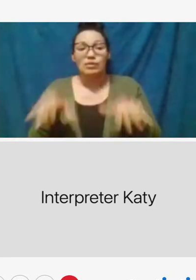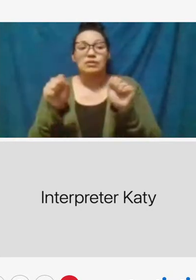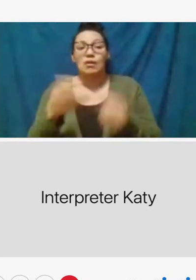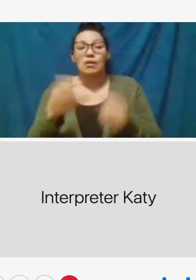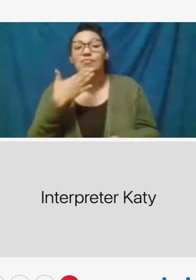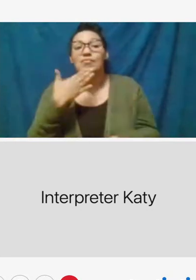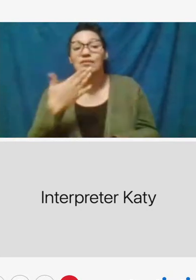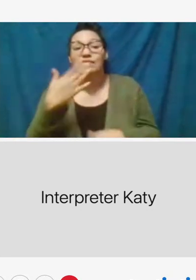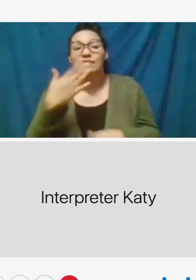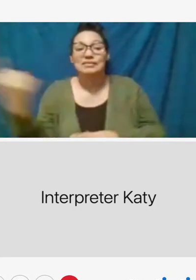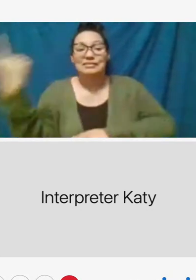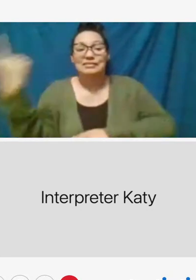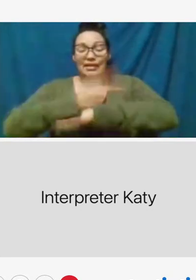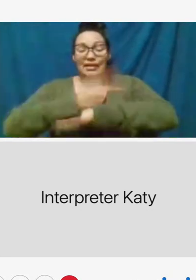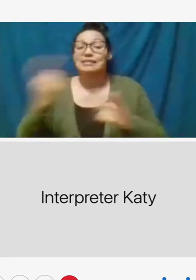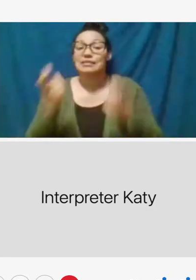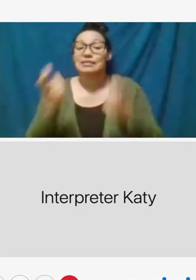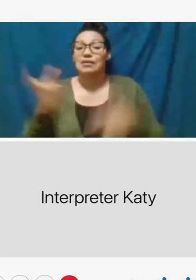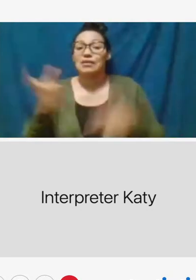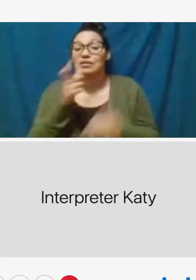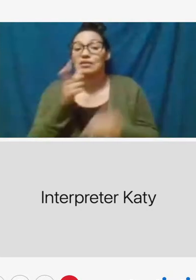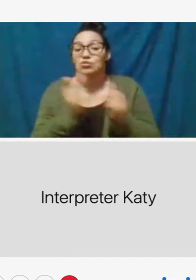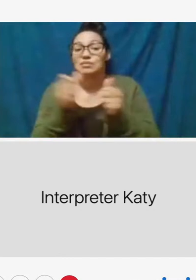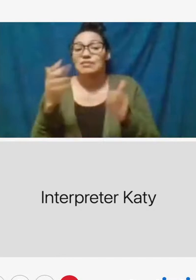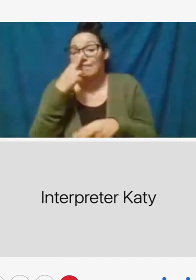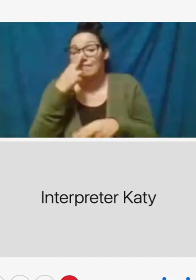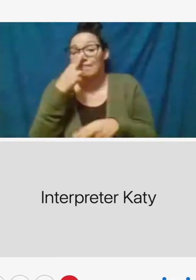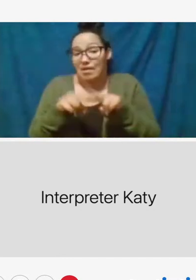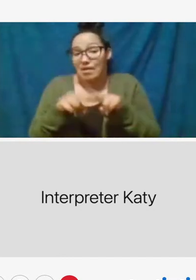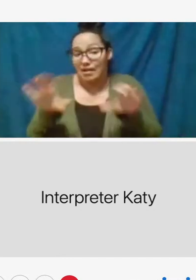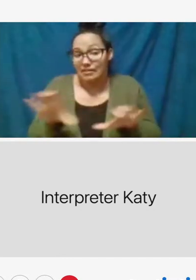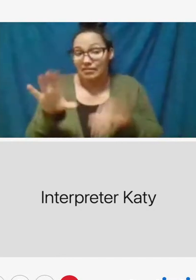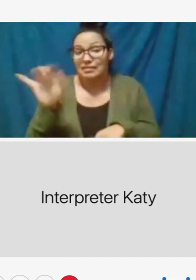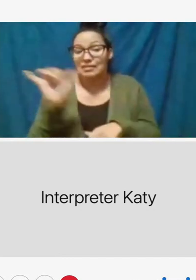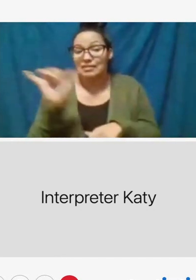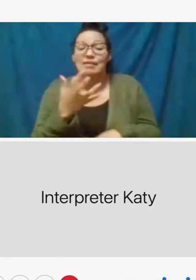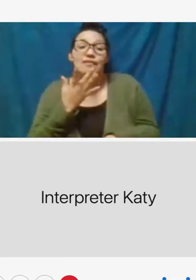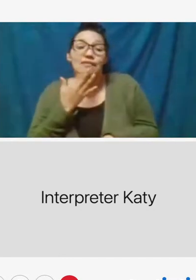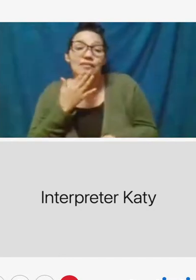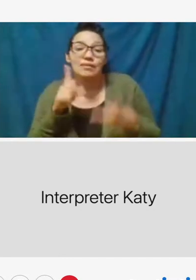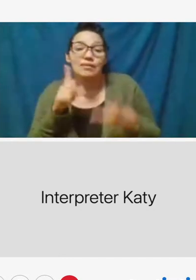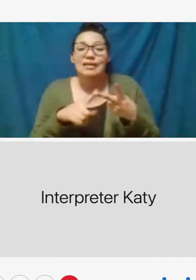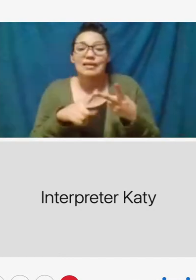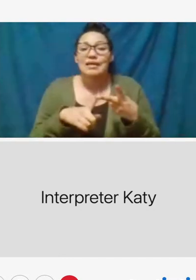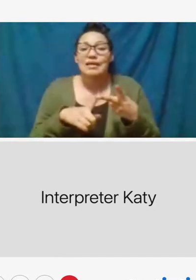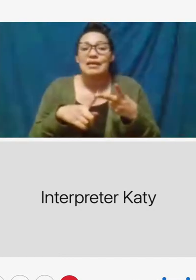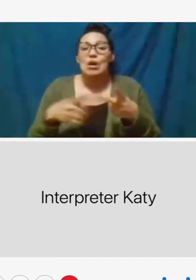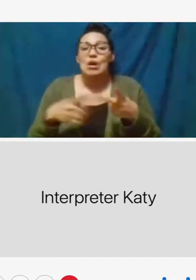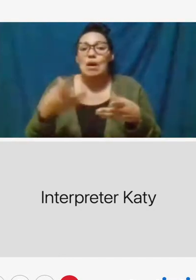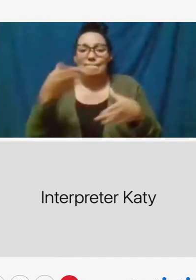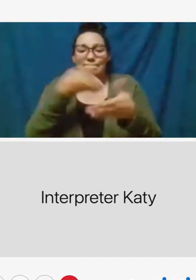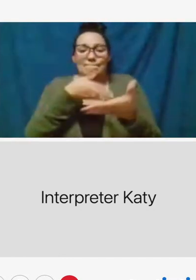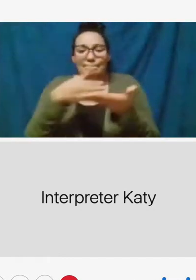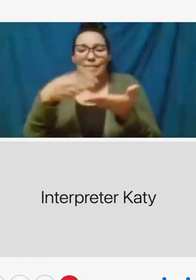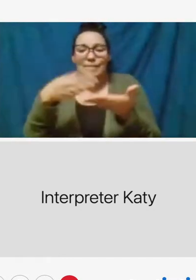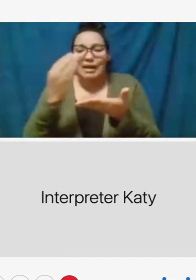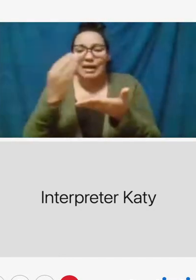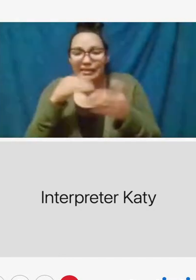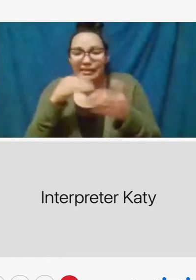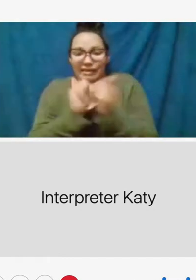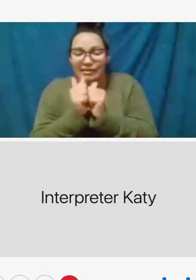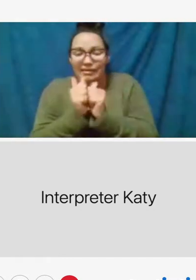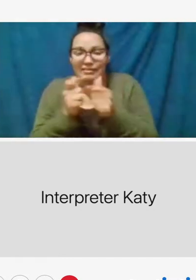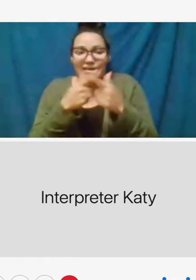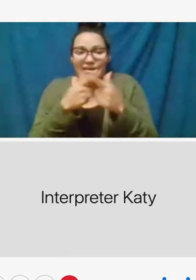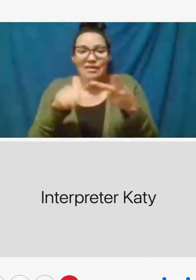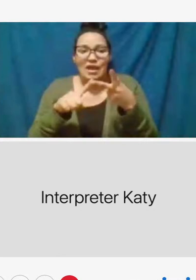lunch with some funfilled activities such as coloring a pie eating contest and a Thanksgiving spin-off on Hot Potato that we called